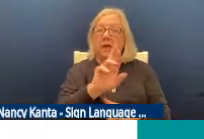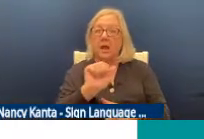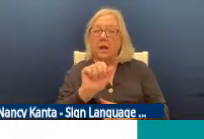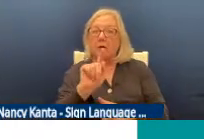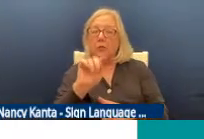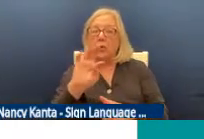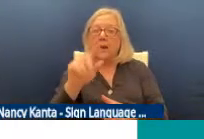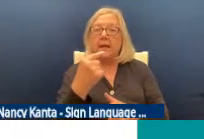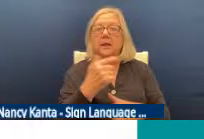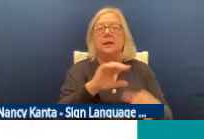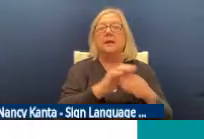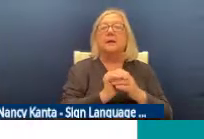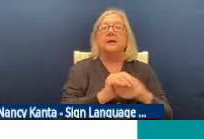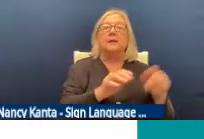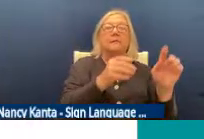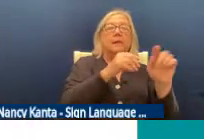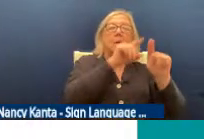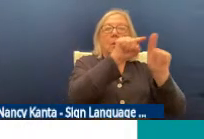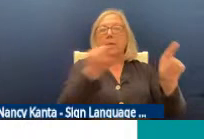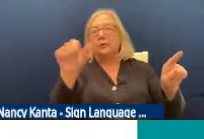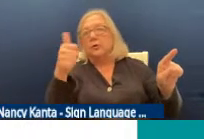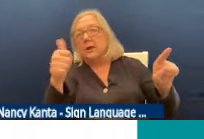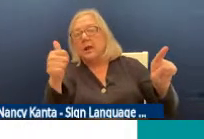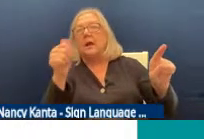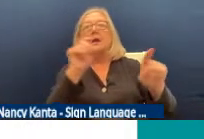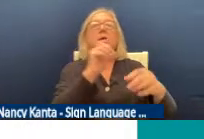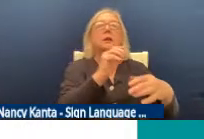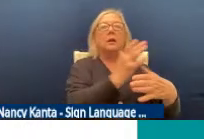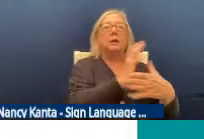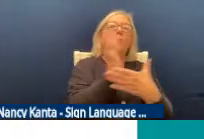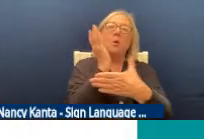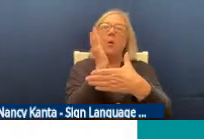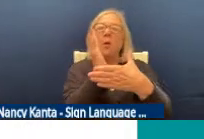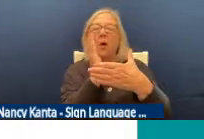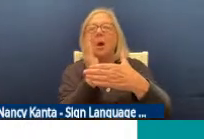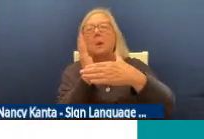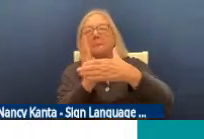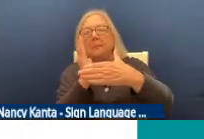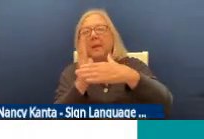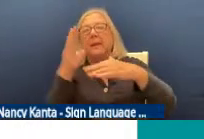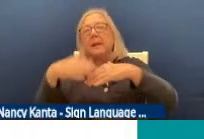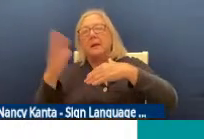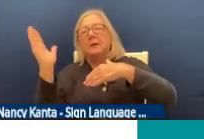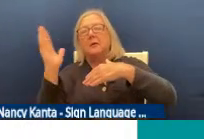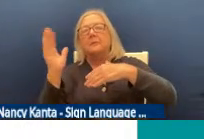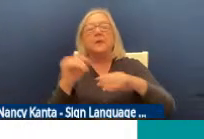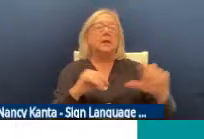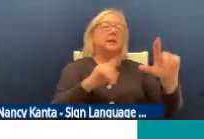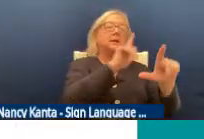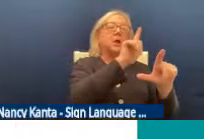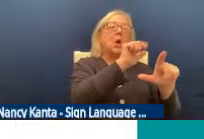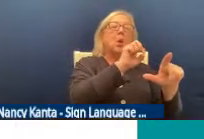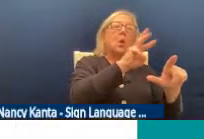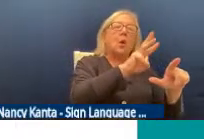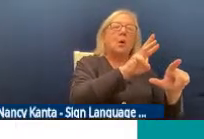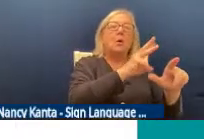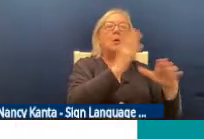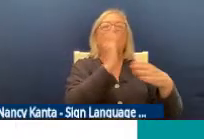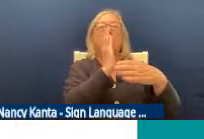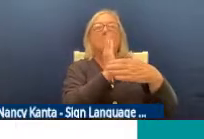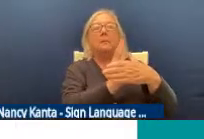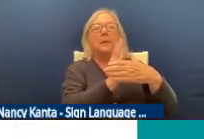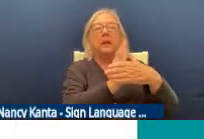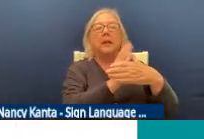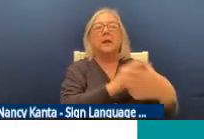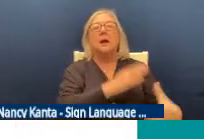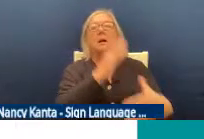rate successfully, which is a medium or better. The scale is low, medium, medium, high, and high. And